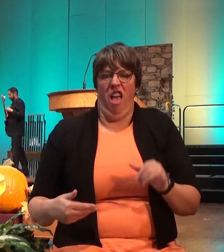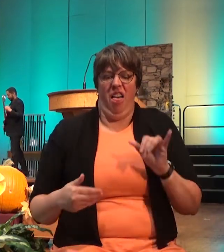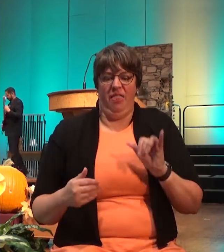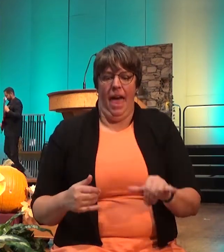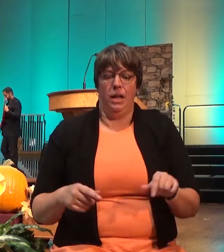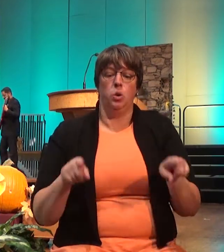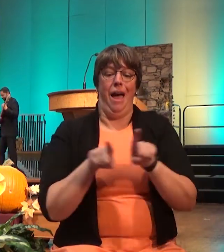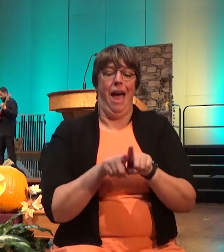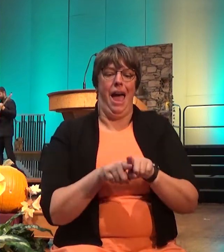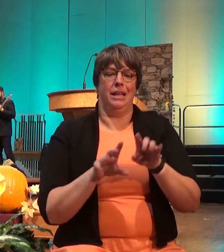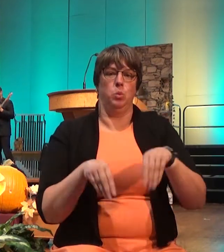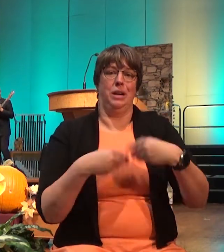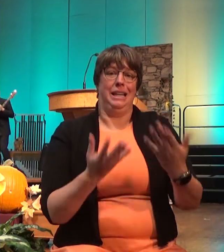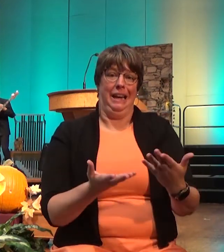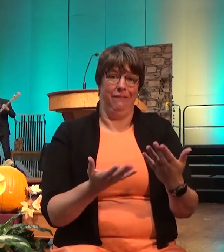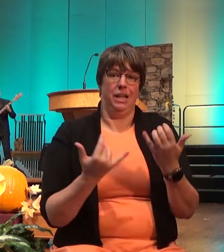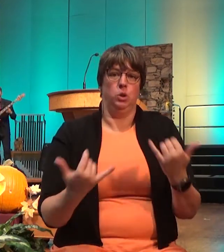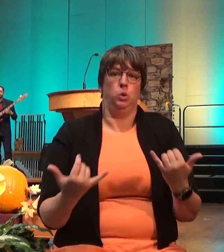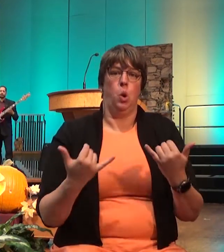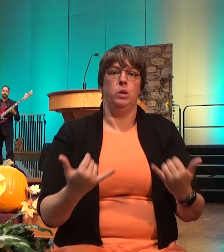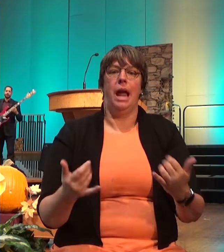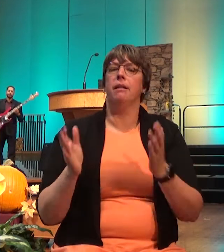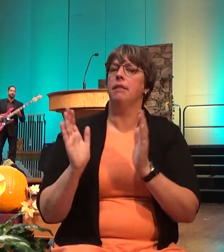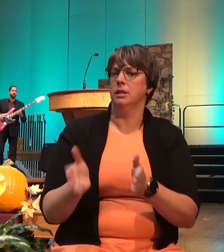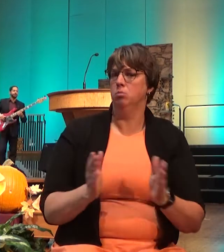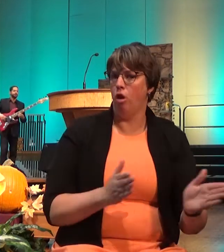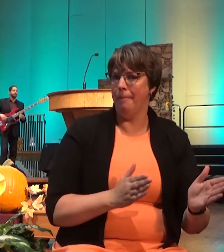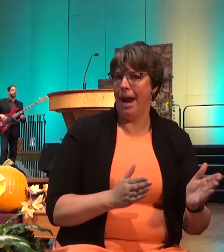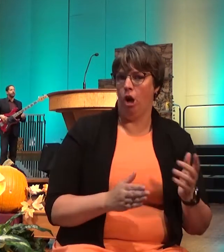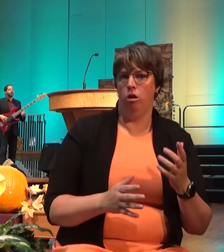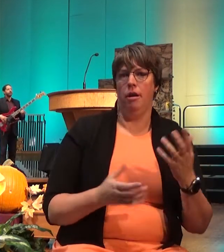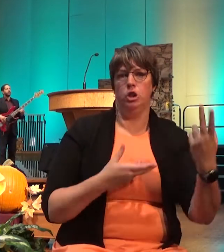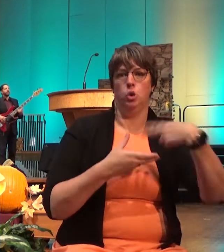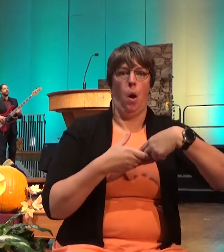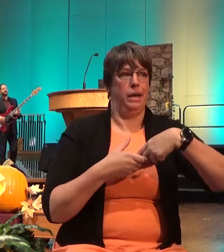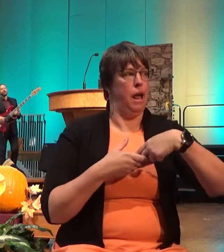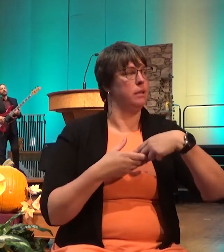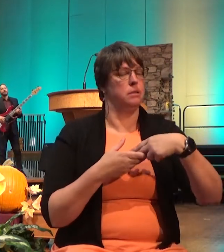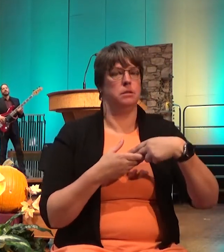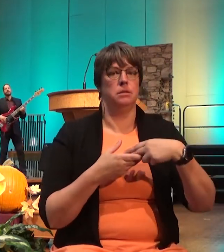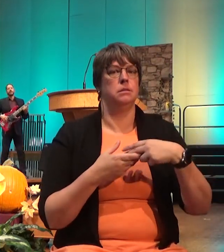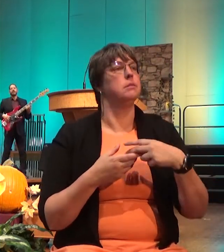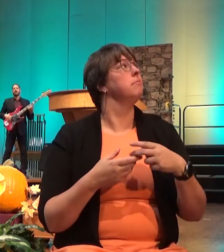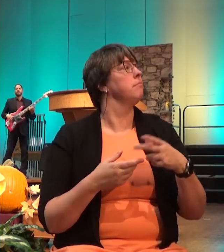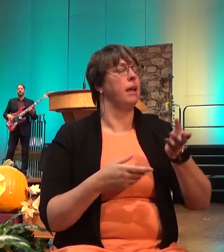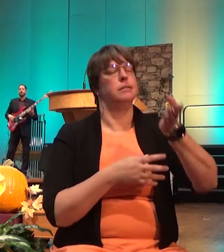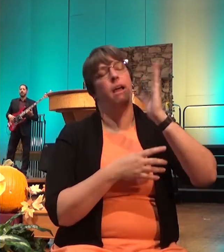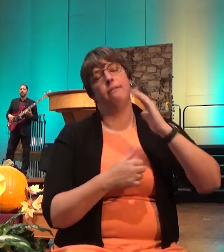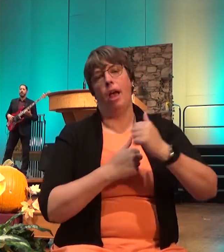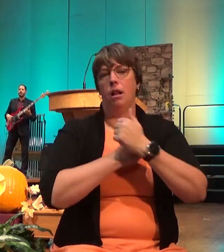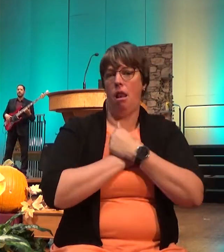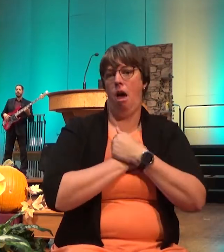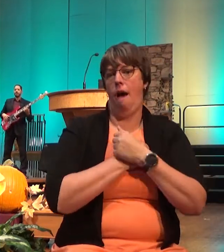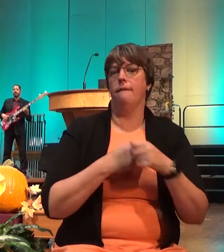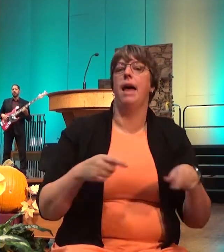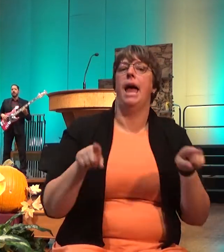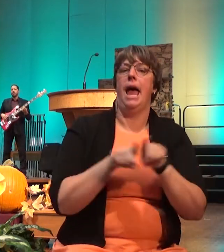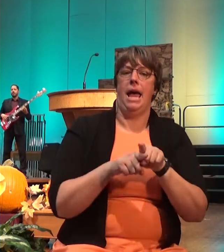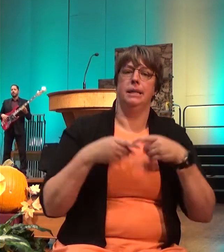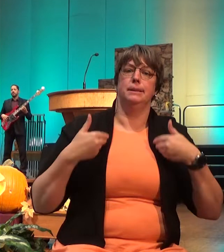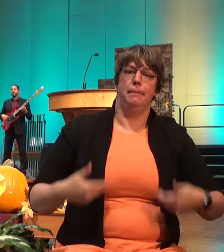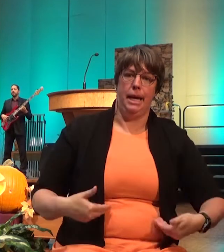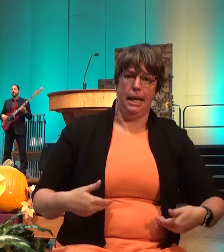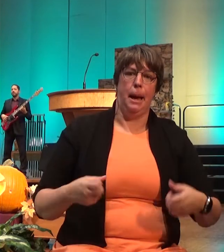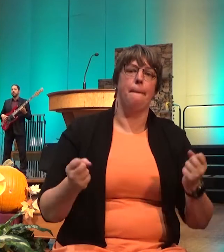let's prepare to do that by saying our affirmation out loud. Please say with me, divine love, as me, blesses